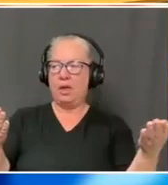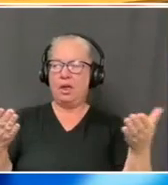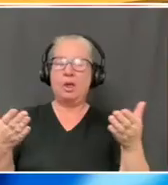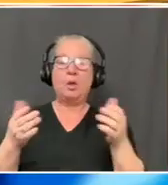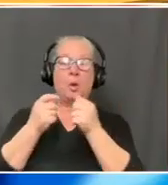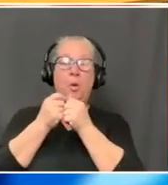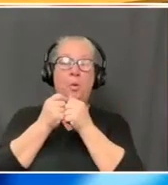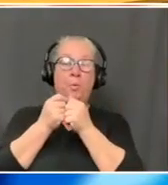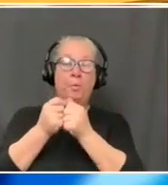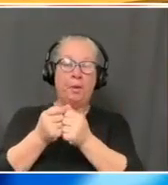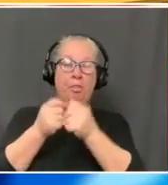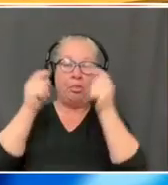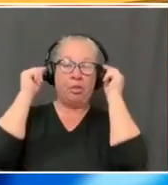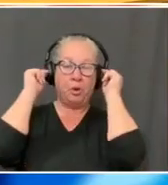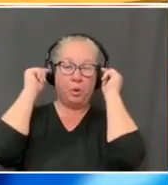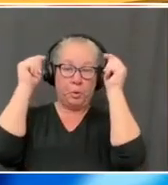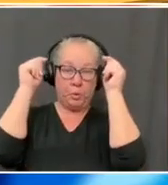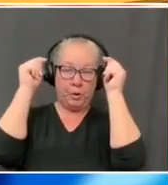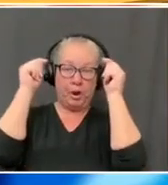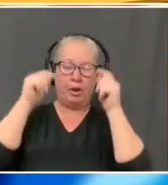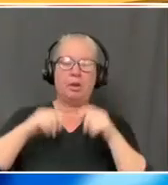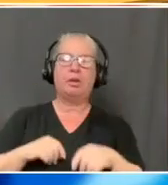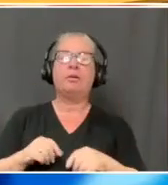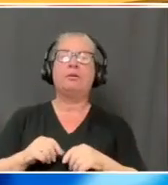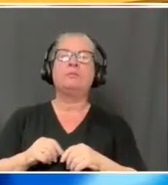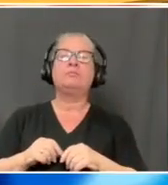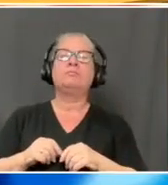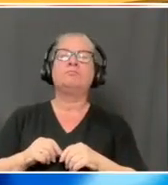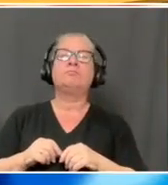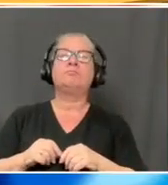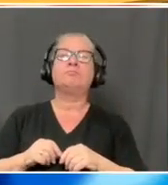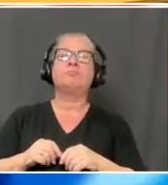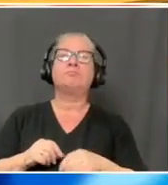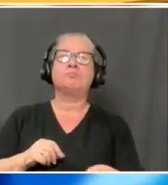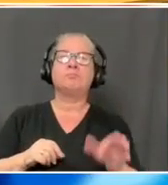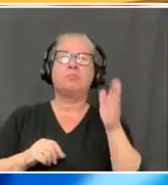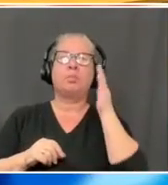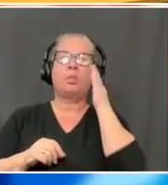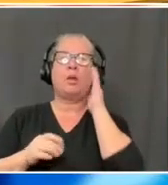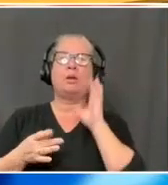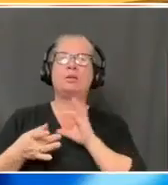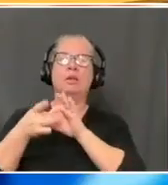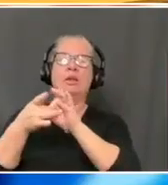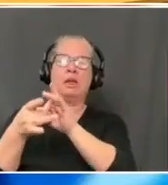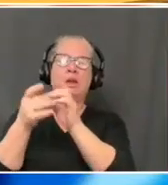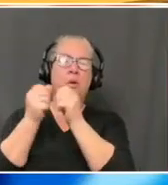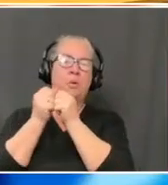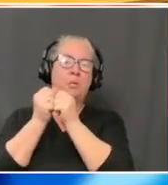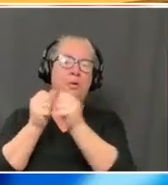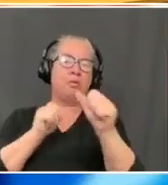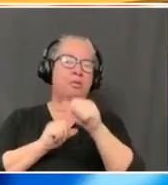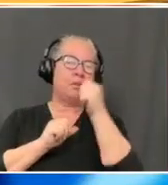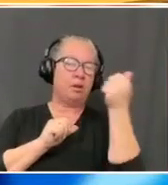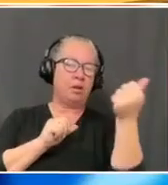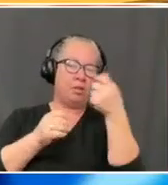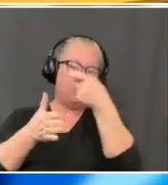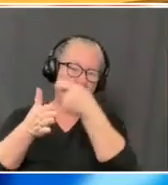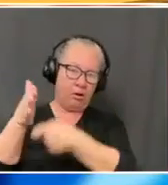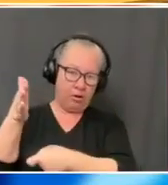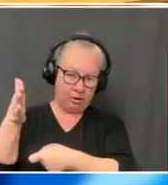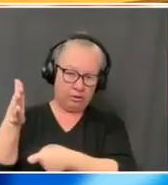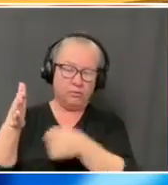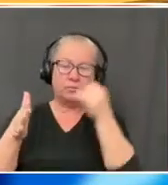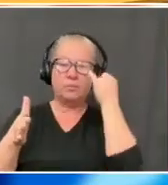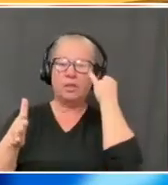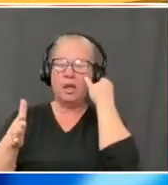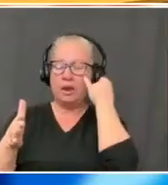it's kind of connected in one of the slides with another cost. And if it was able to be broken